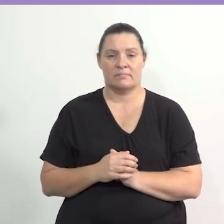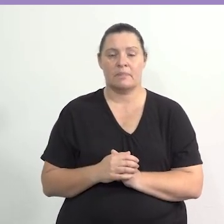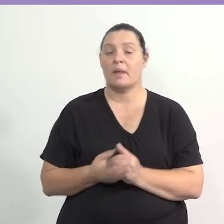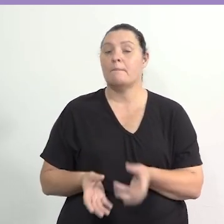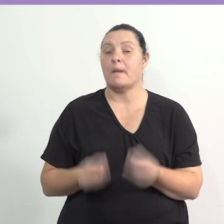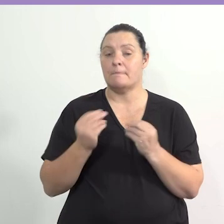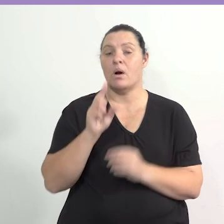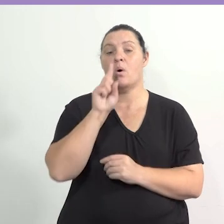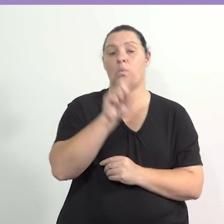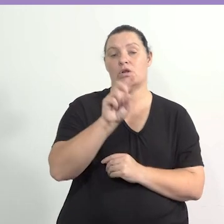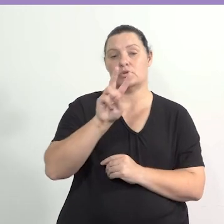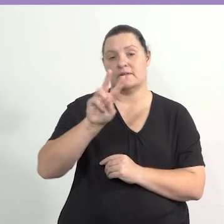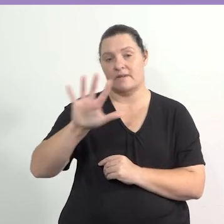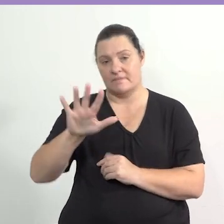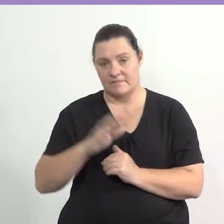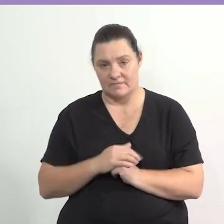And that gives me